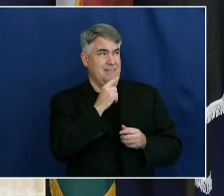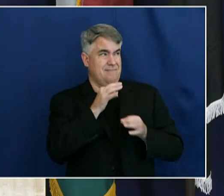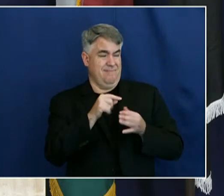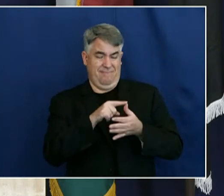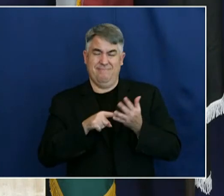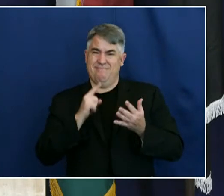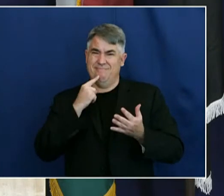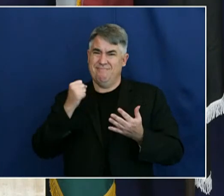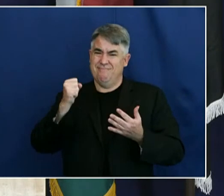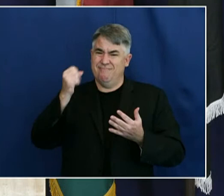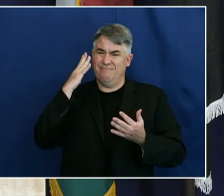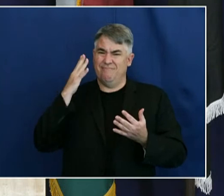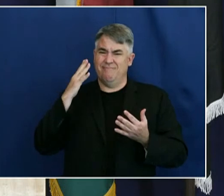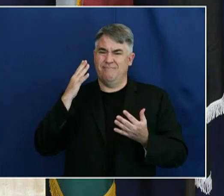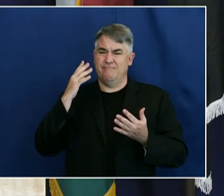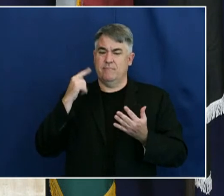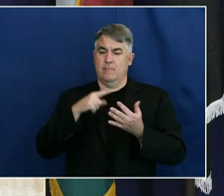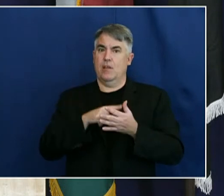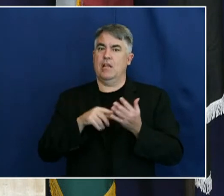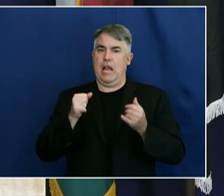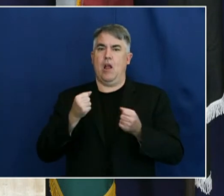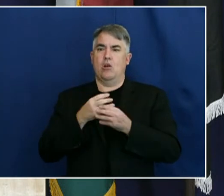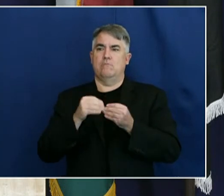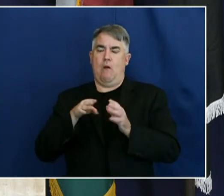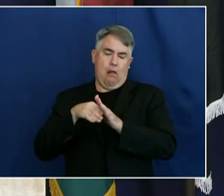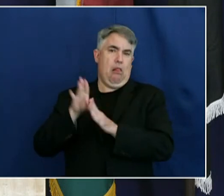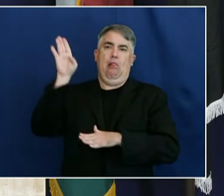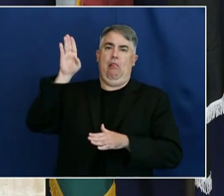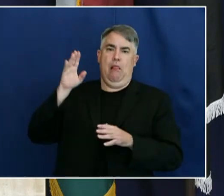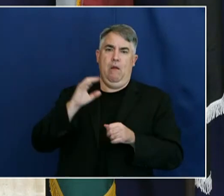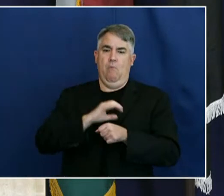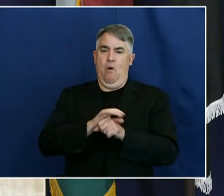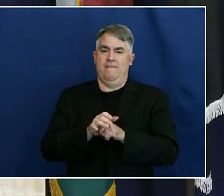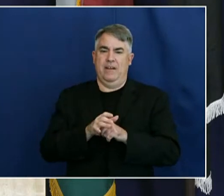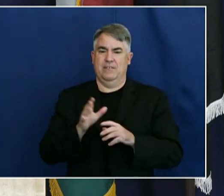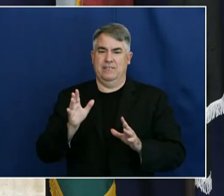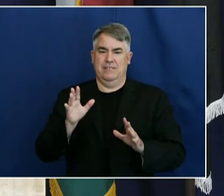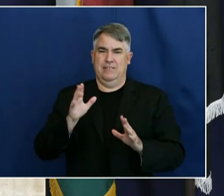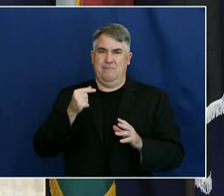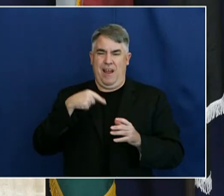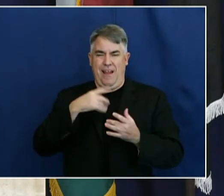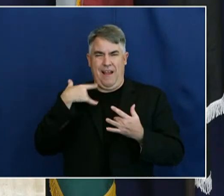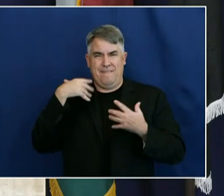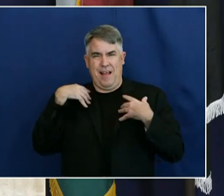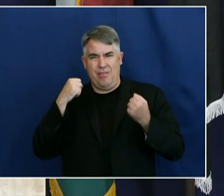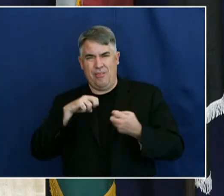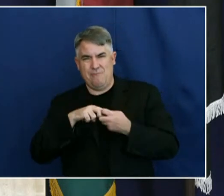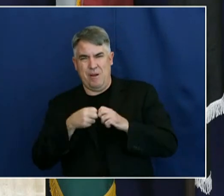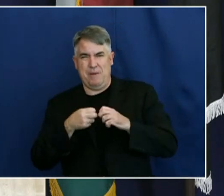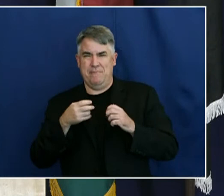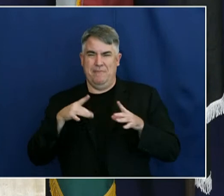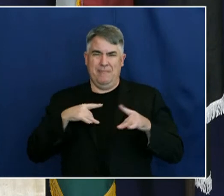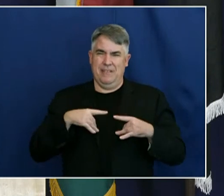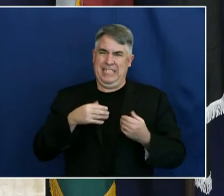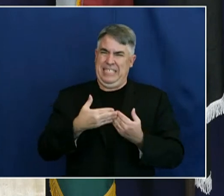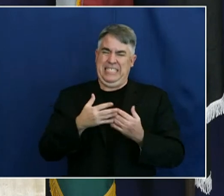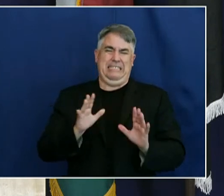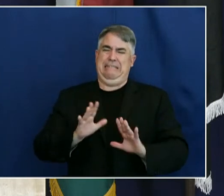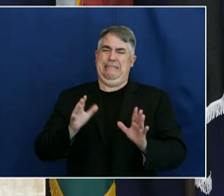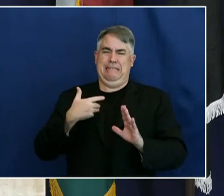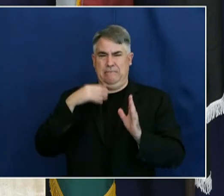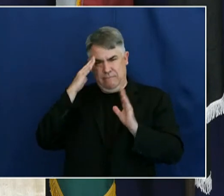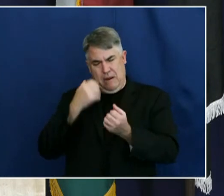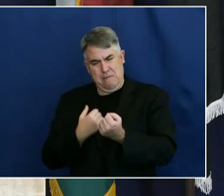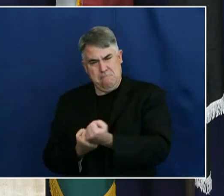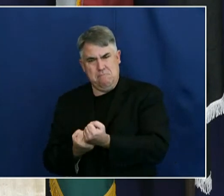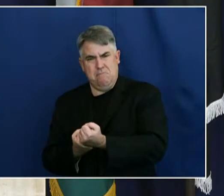cause severe disease if people contracted COVID-19. And so we included those, as the